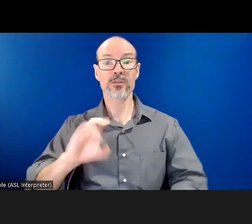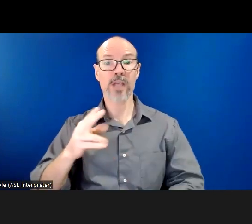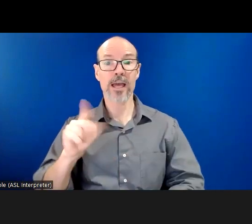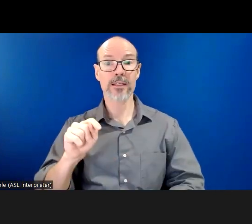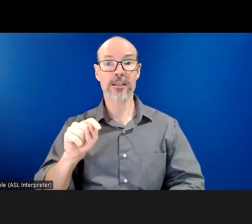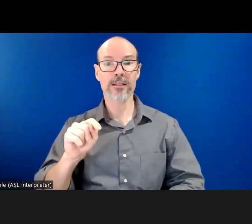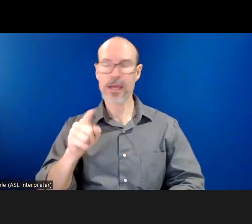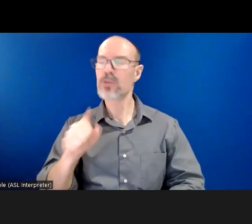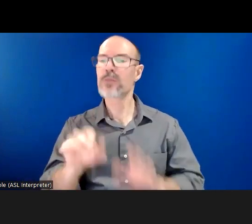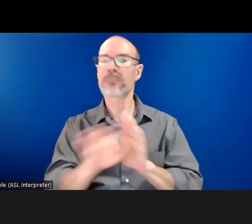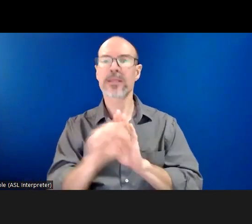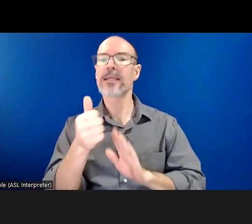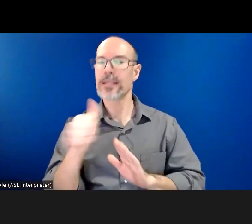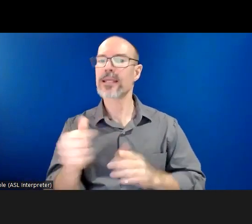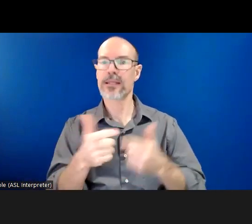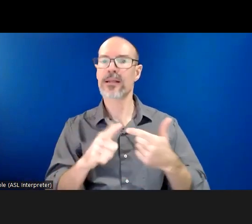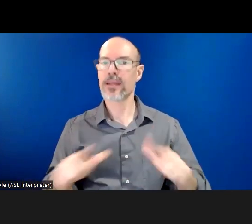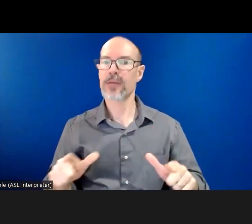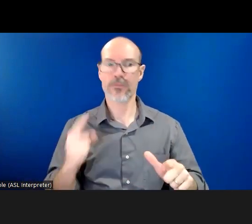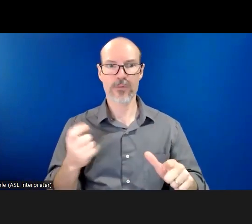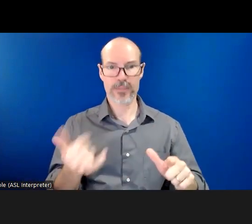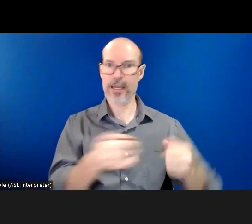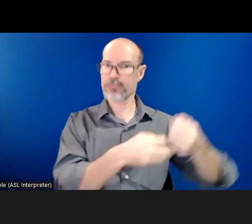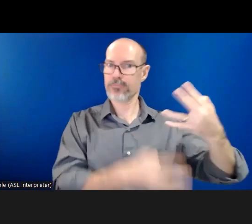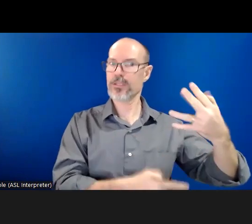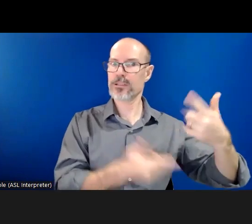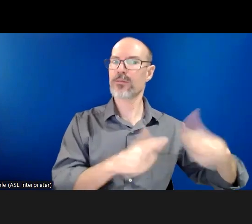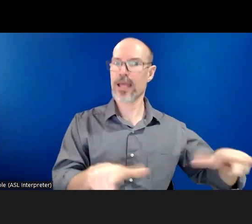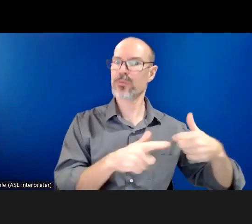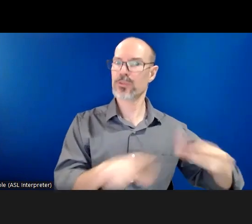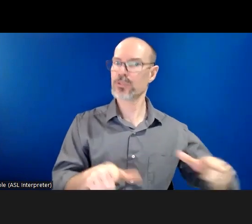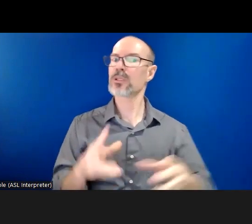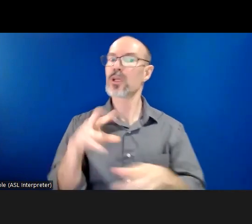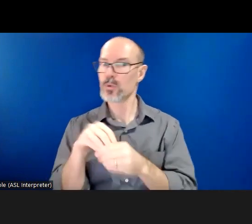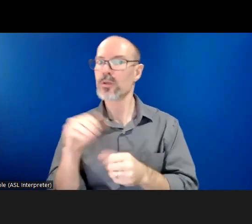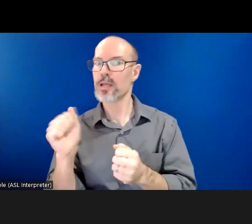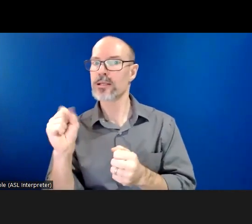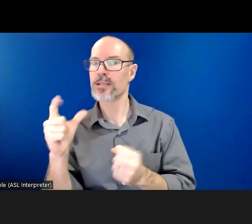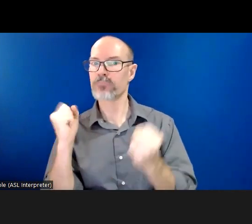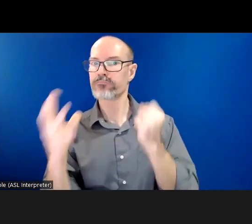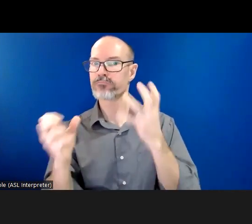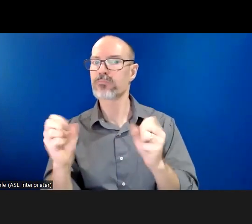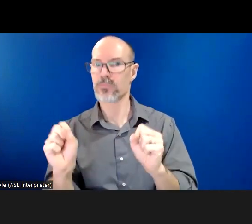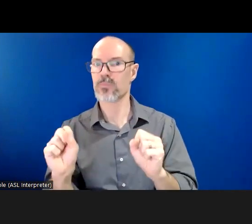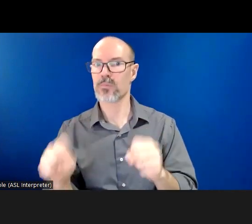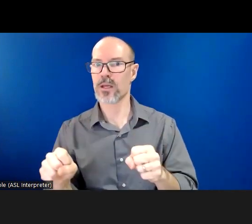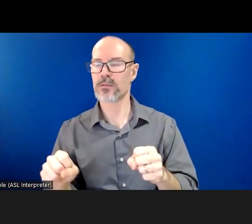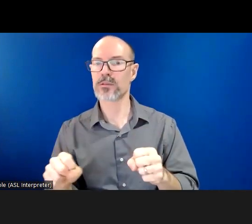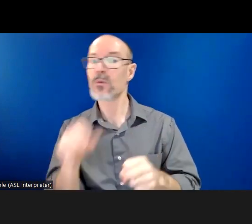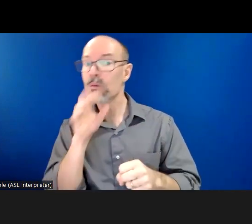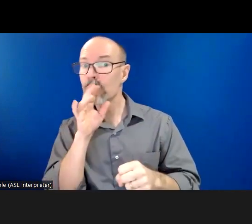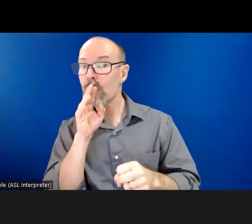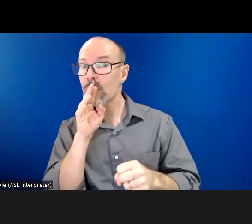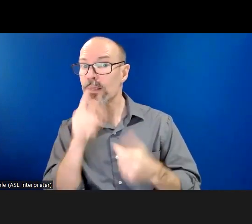that we are offering today. Once you are unmuted, simply begin to speak and the interpreter will translate your